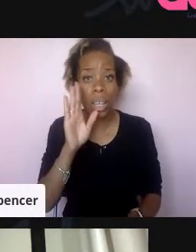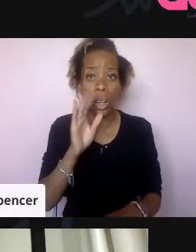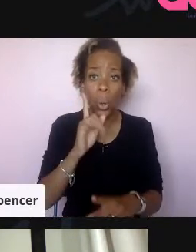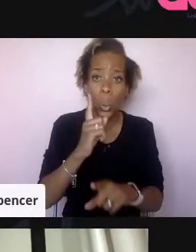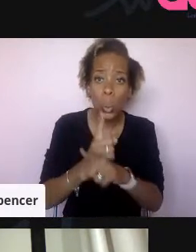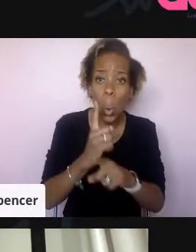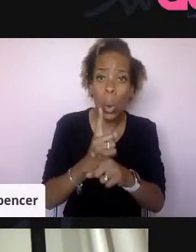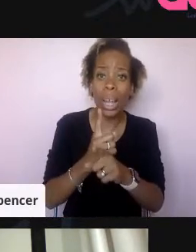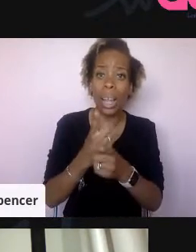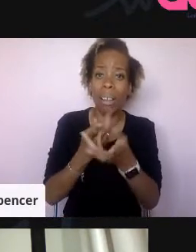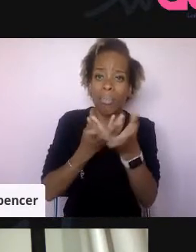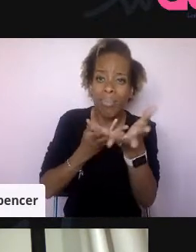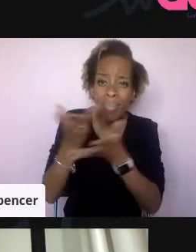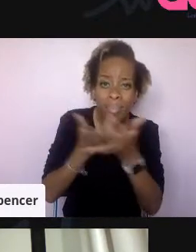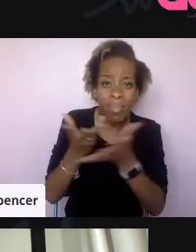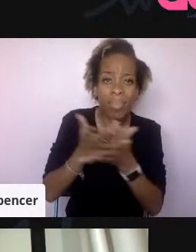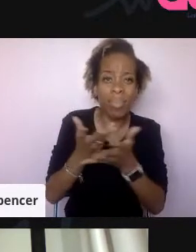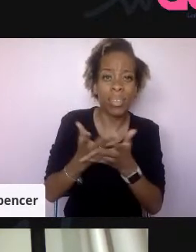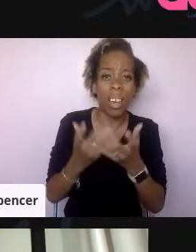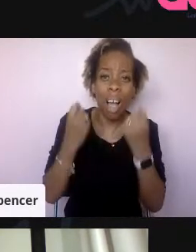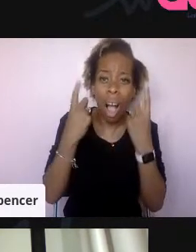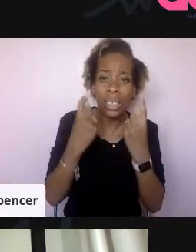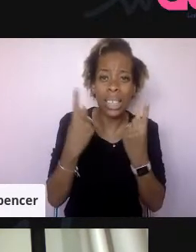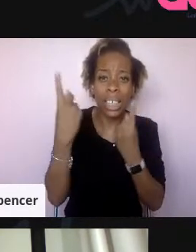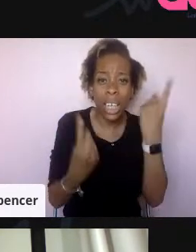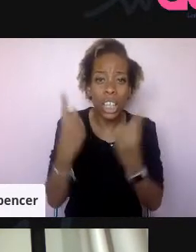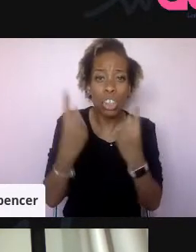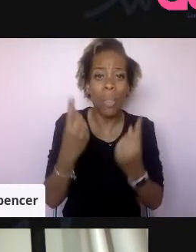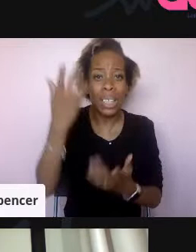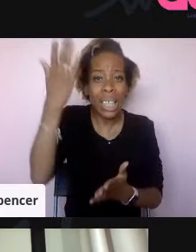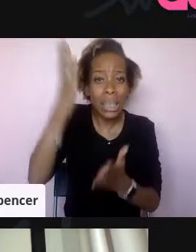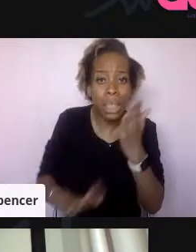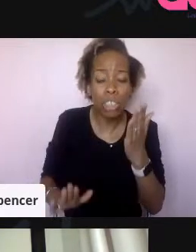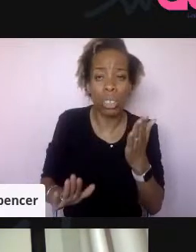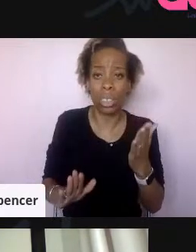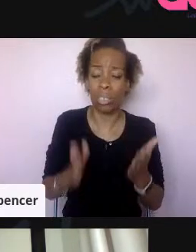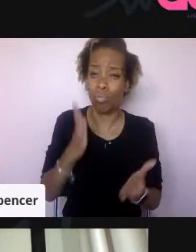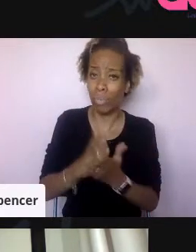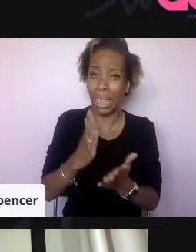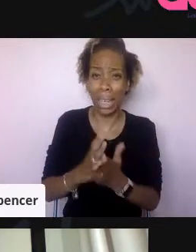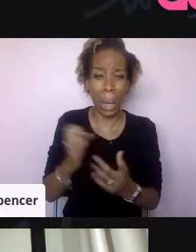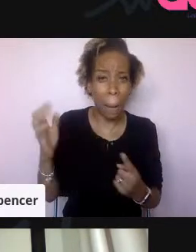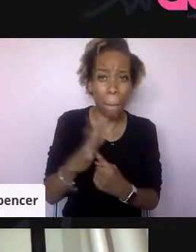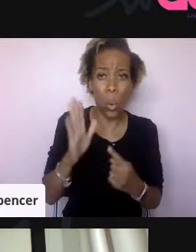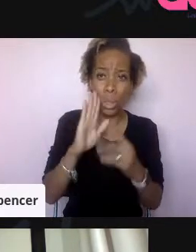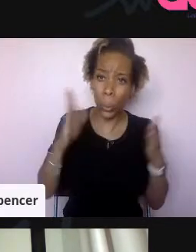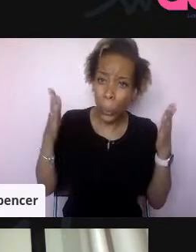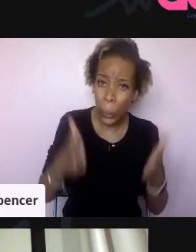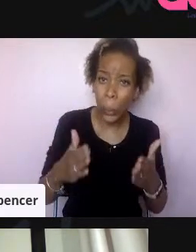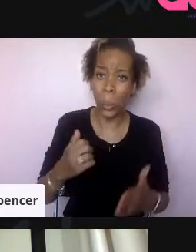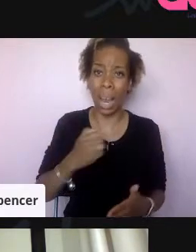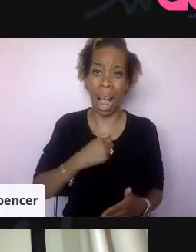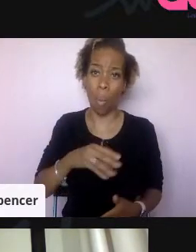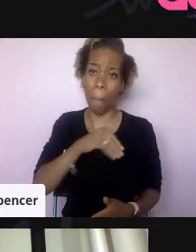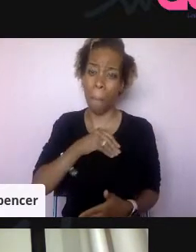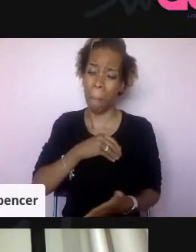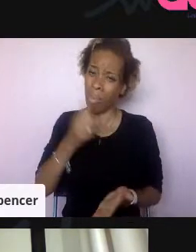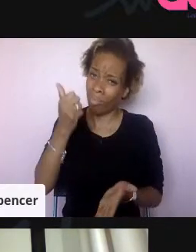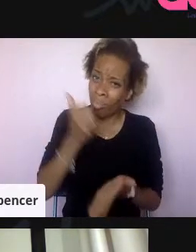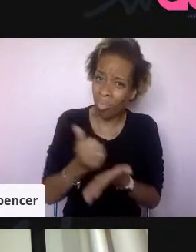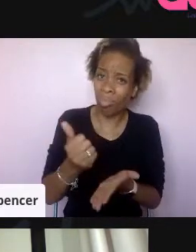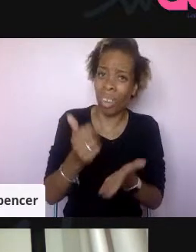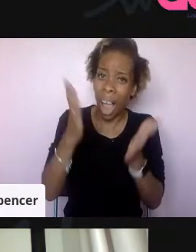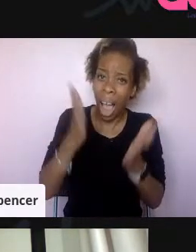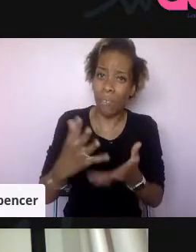and utilising the experiences of our members. Excellent. It's a really good way